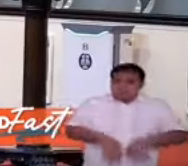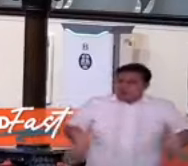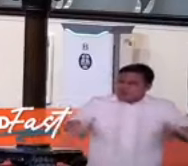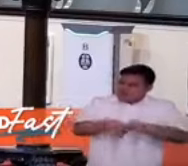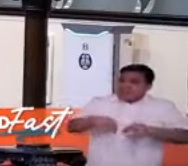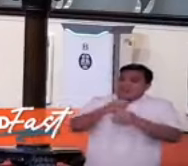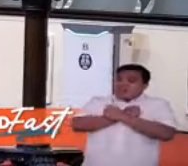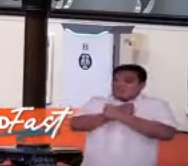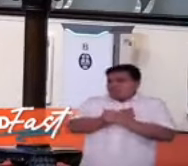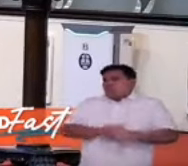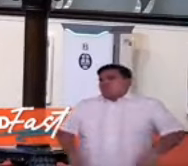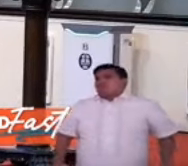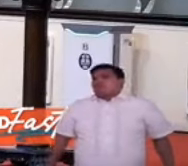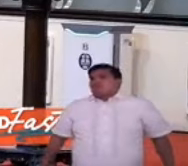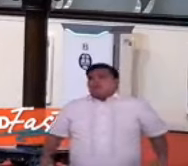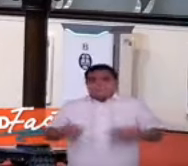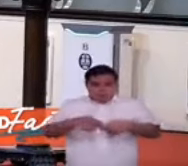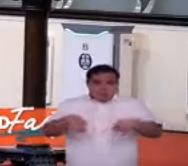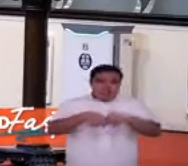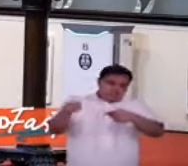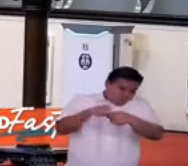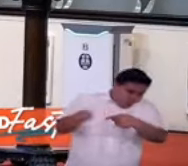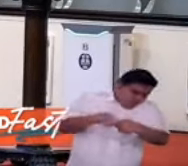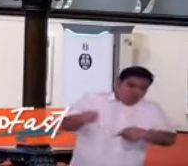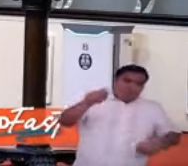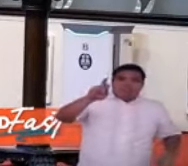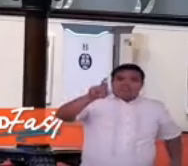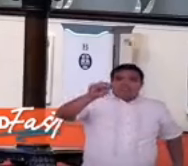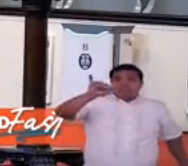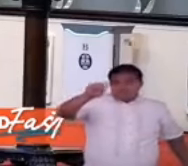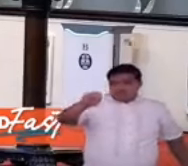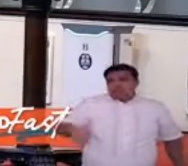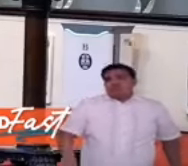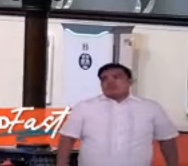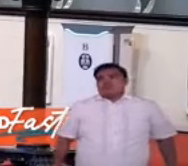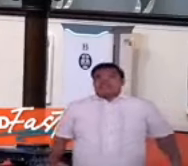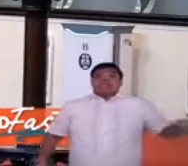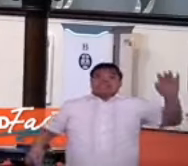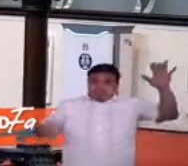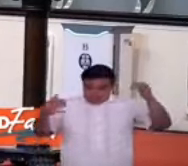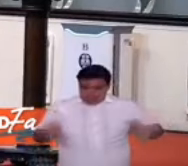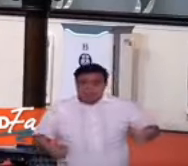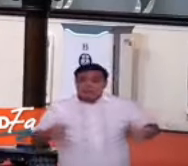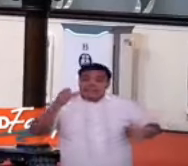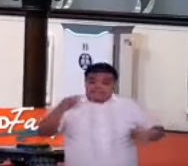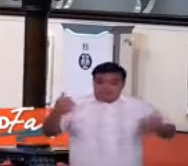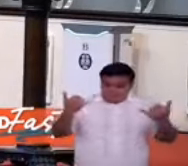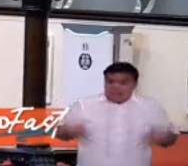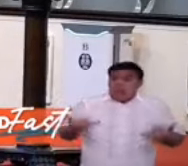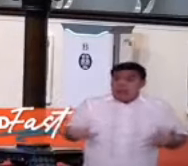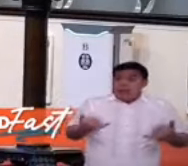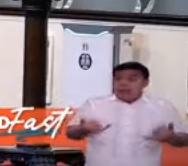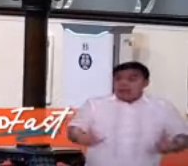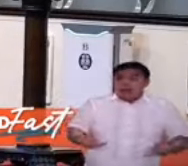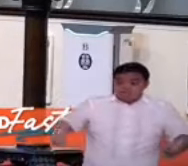That's a last resort. And by the way, if you are already to the point of spanking, keep